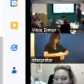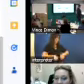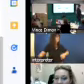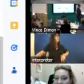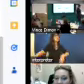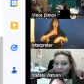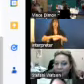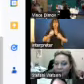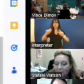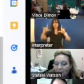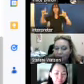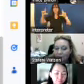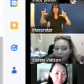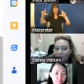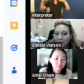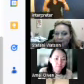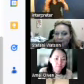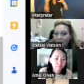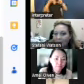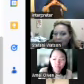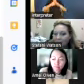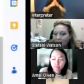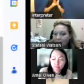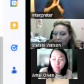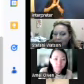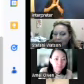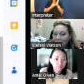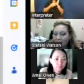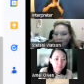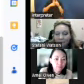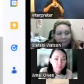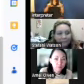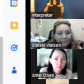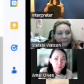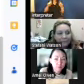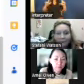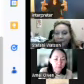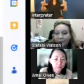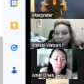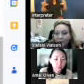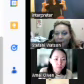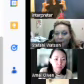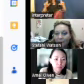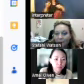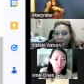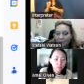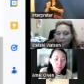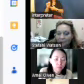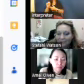and we'll start at the bottom of my screen, which there's an S.